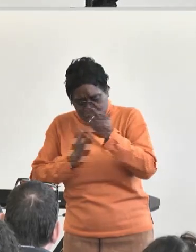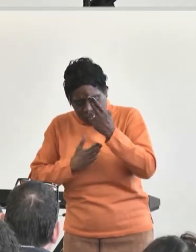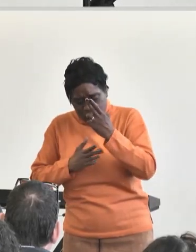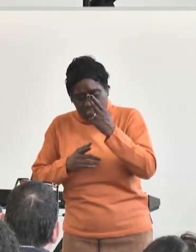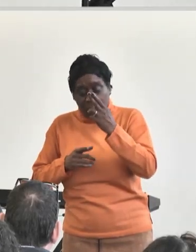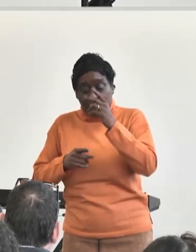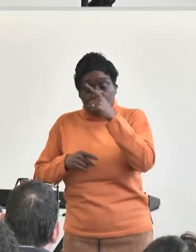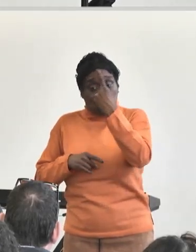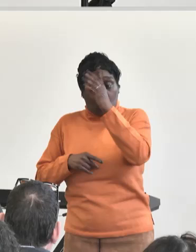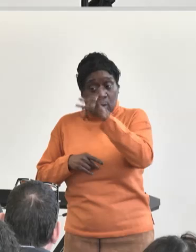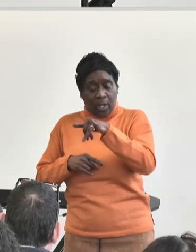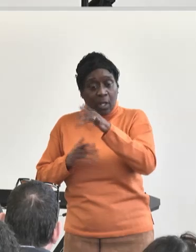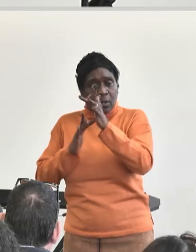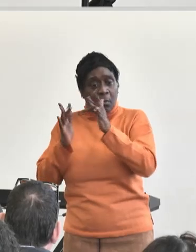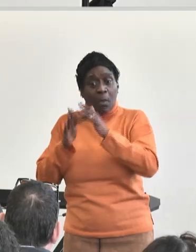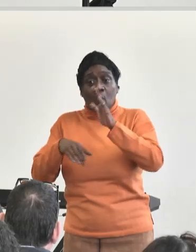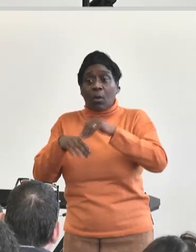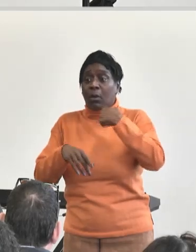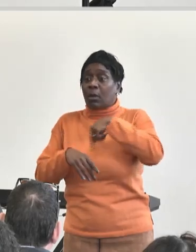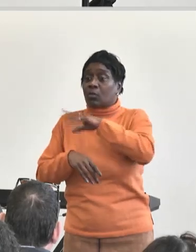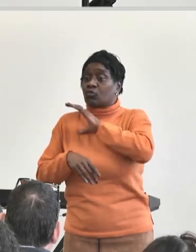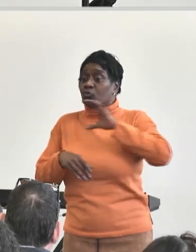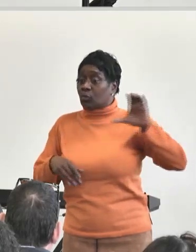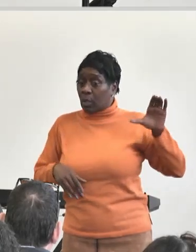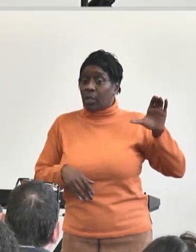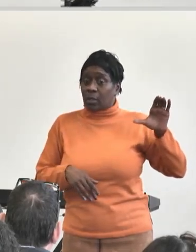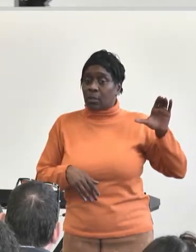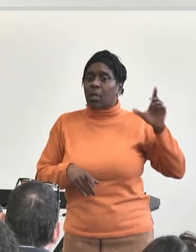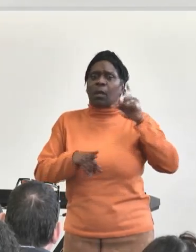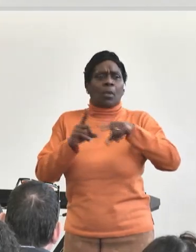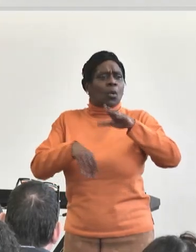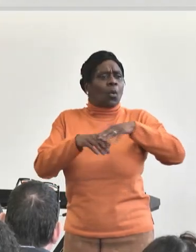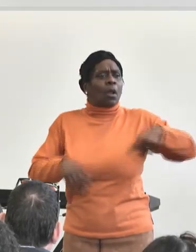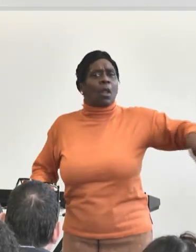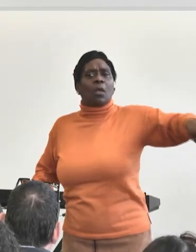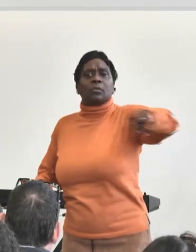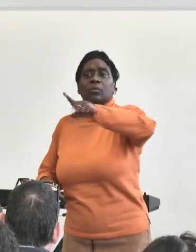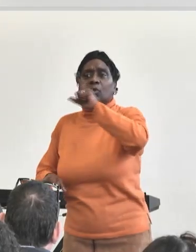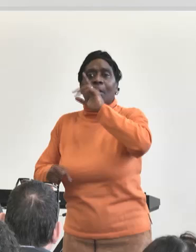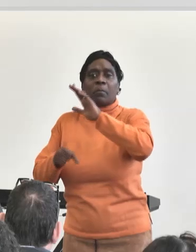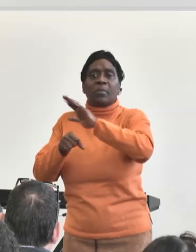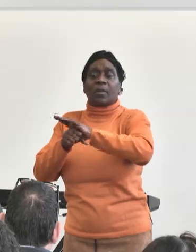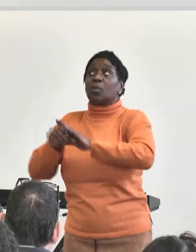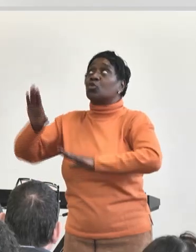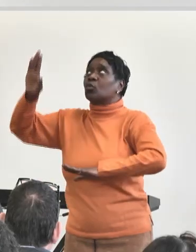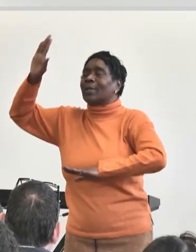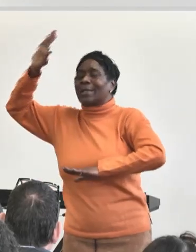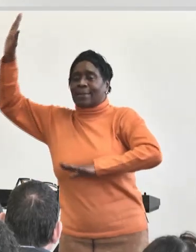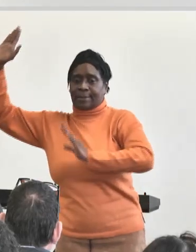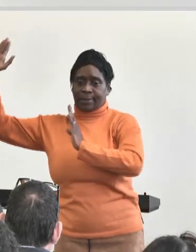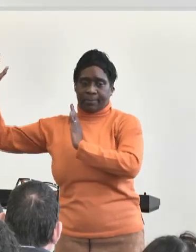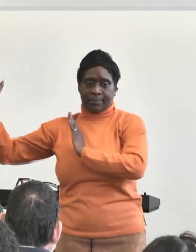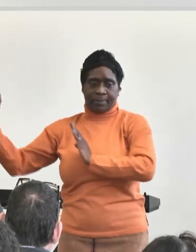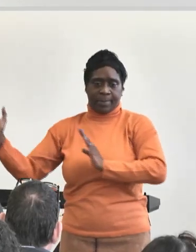Not only does the Bible call us to Christ, no solo la Biblia nos llama a Cristo, but it calls us to a commitment to His cause. Pero nos llama a un